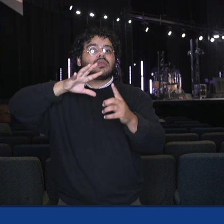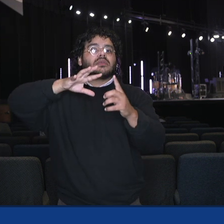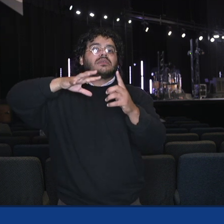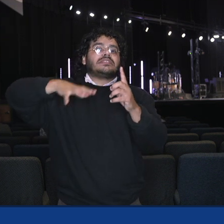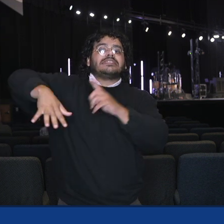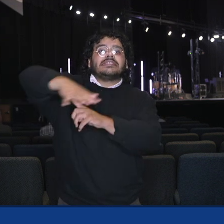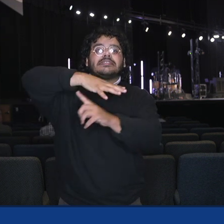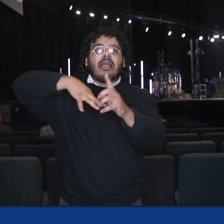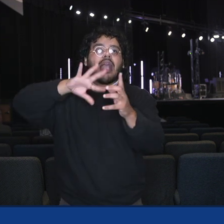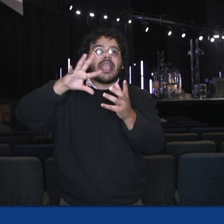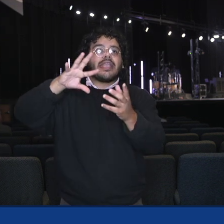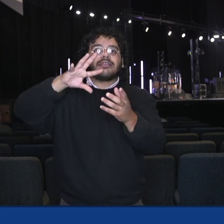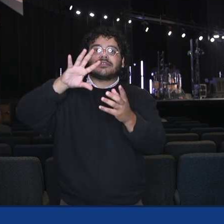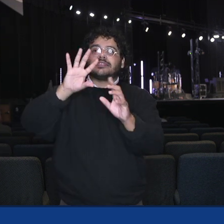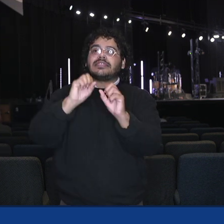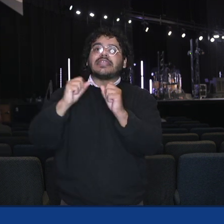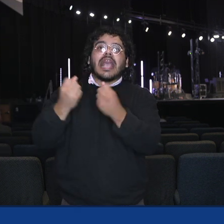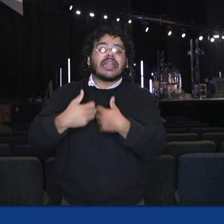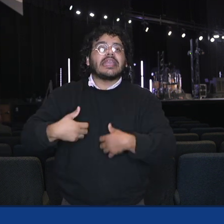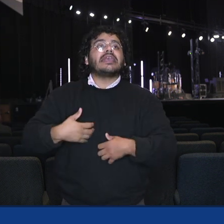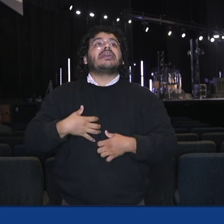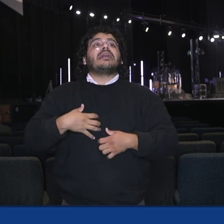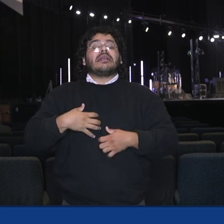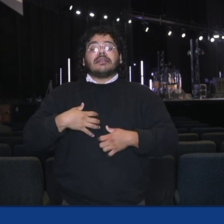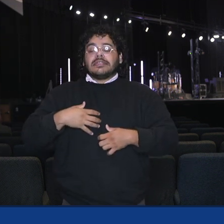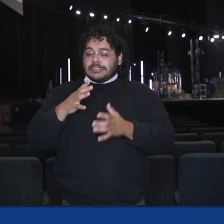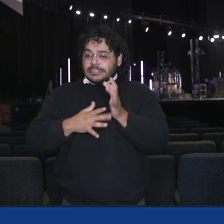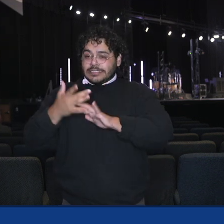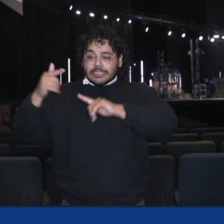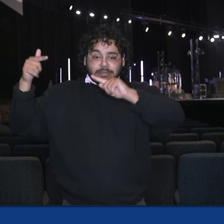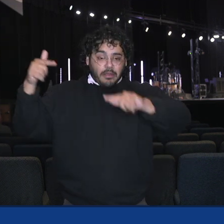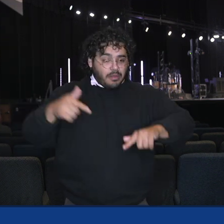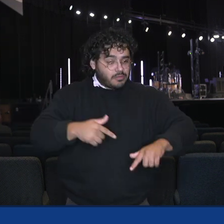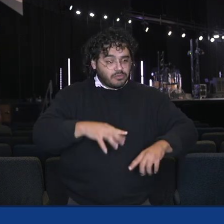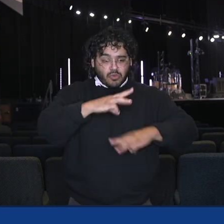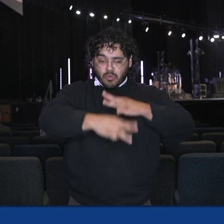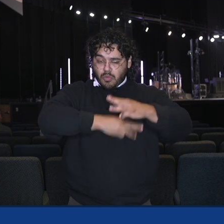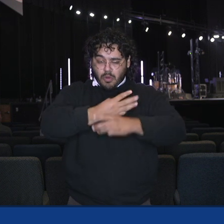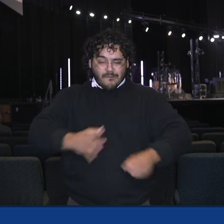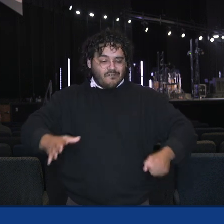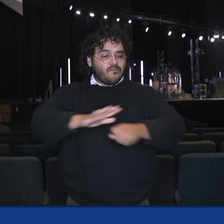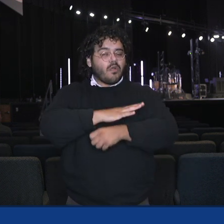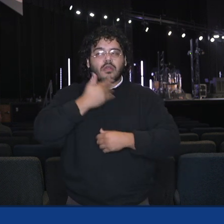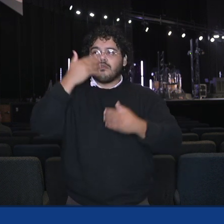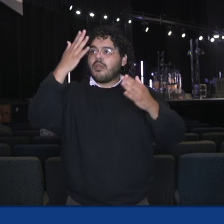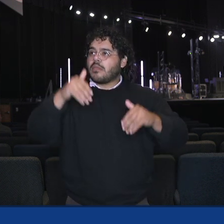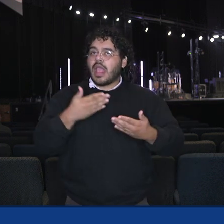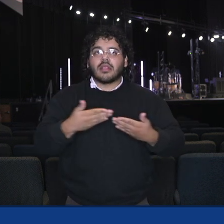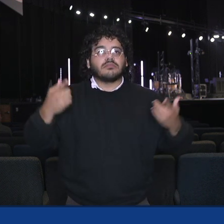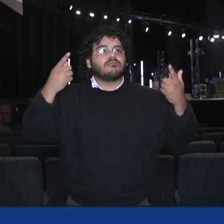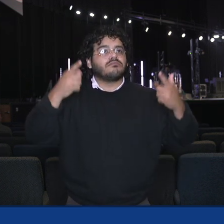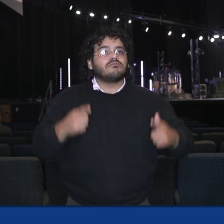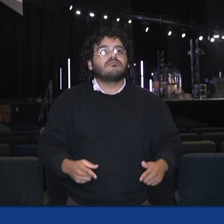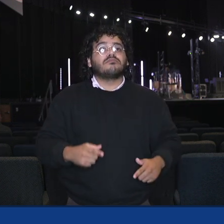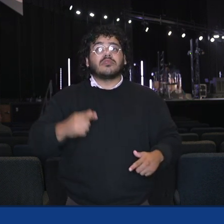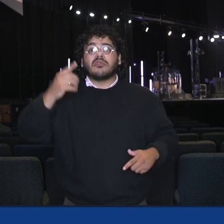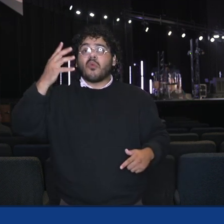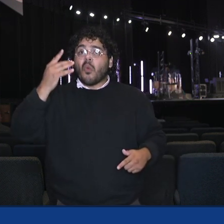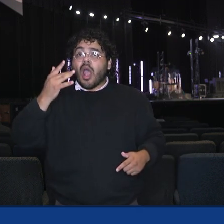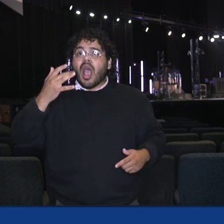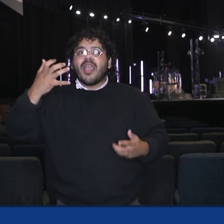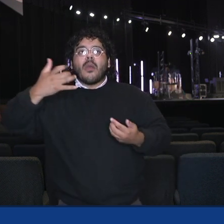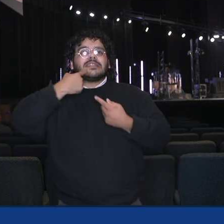I have come to a world that is full of bad news to bring good news." This is what Jesus says to us.